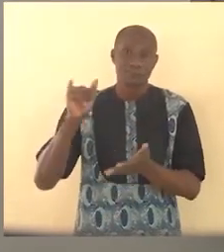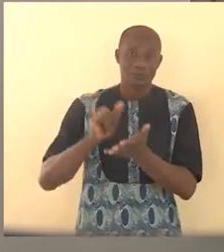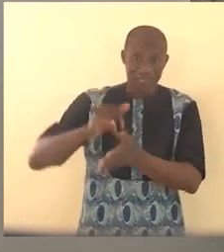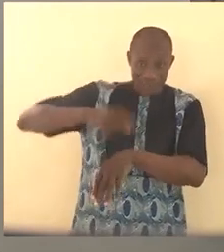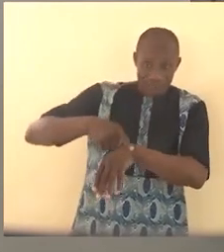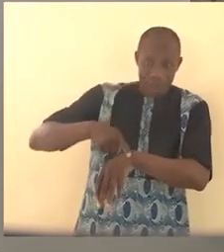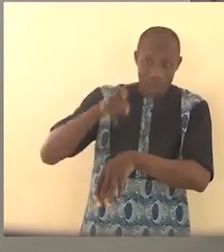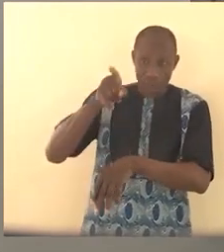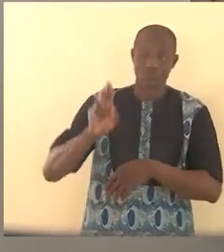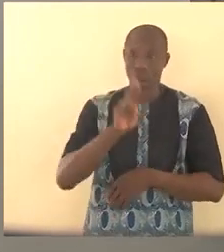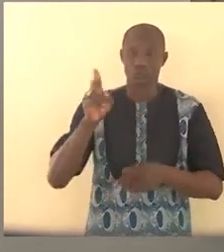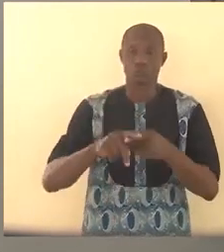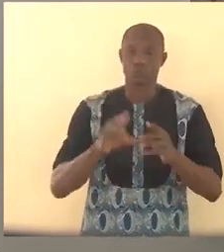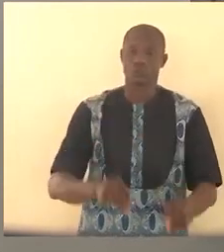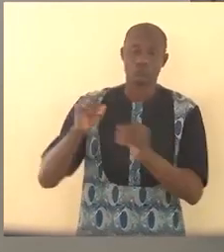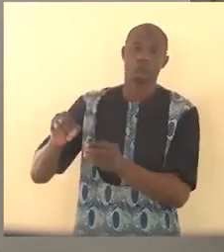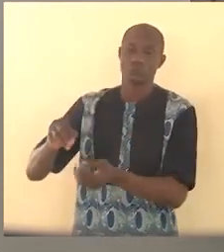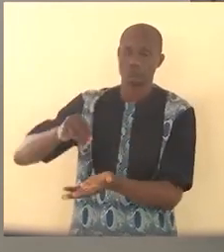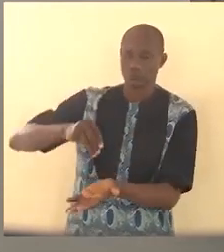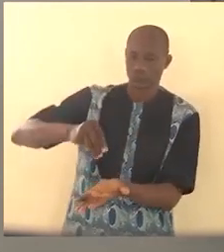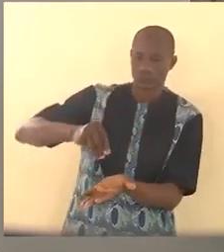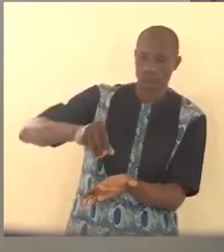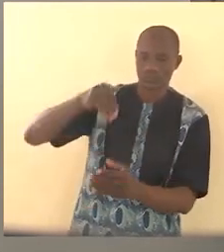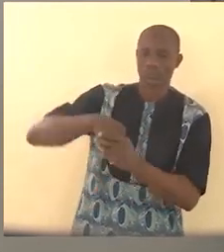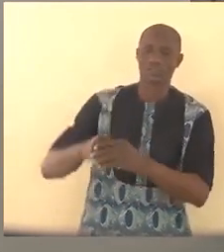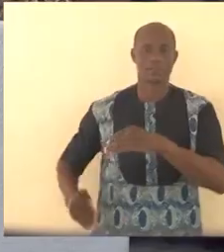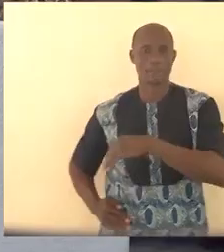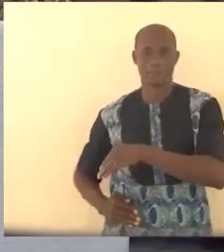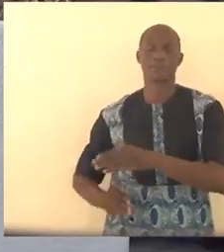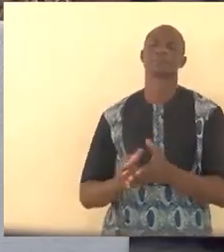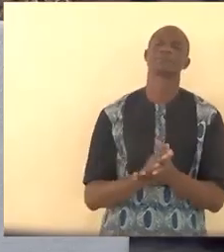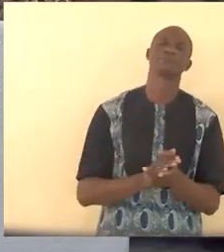That time you used to put Gary in the pocket.